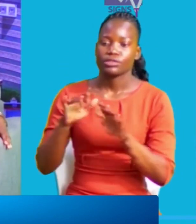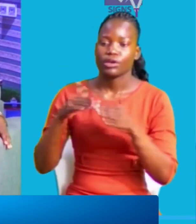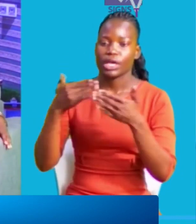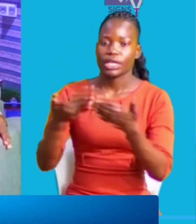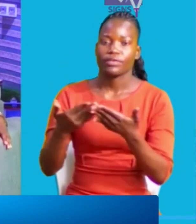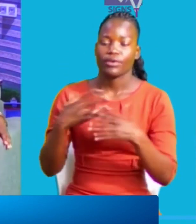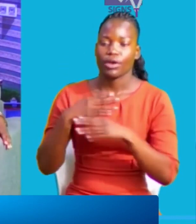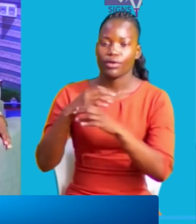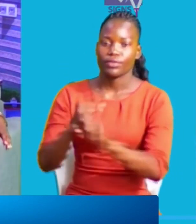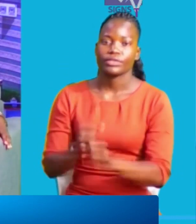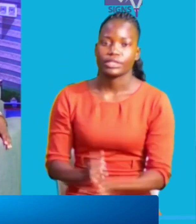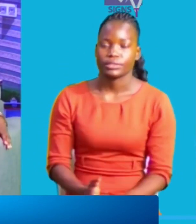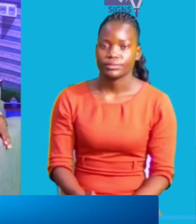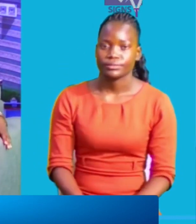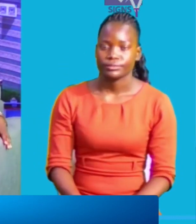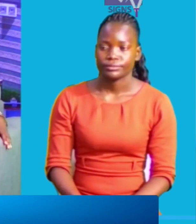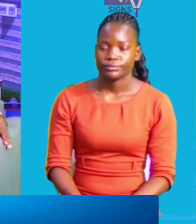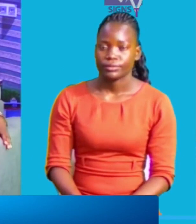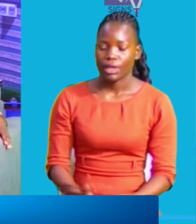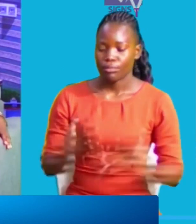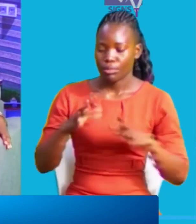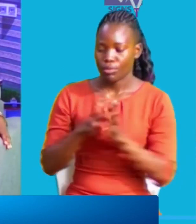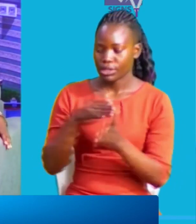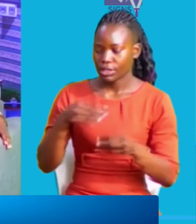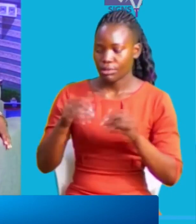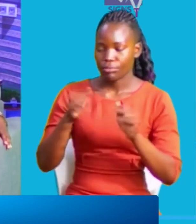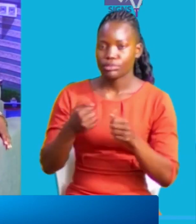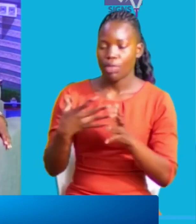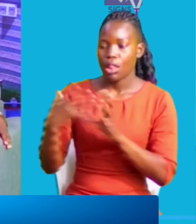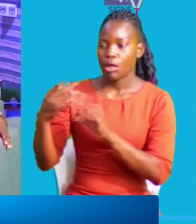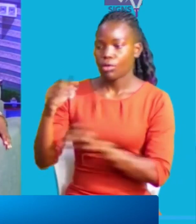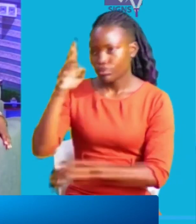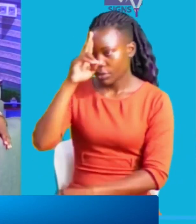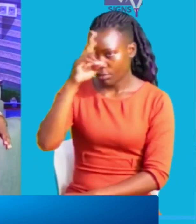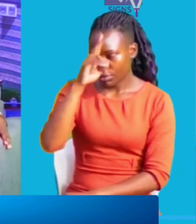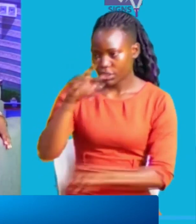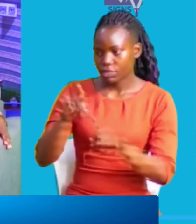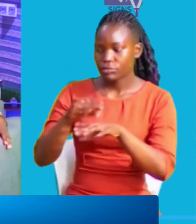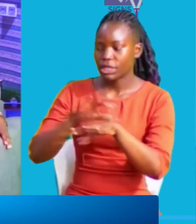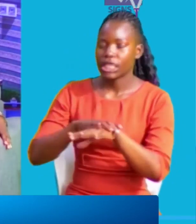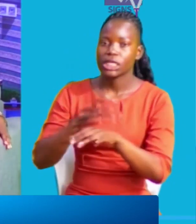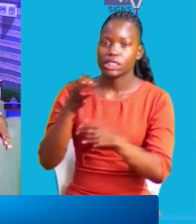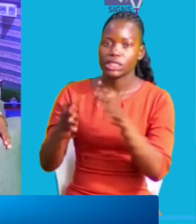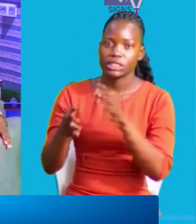of confidence for the police service so that people with disabilities can come to you and seek justice?